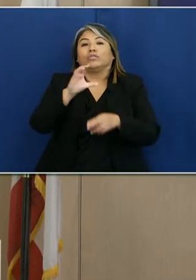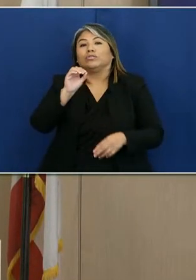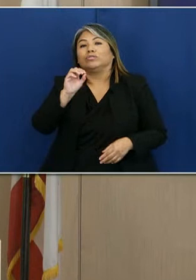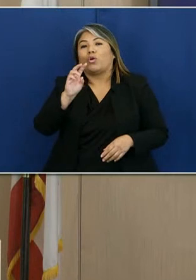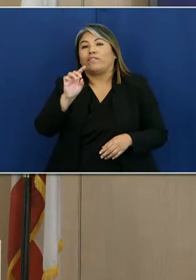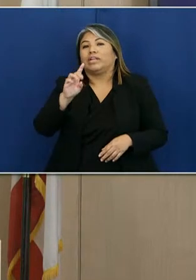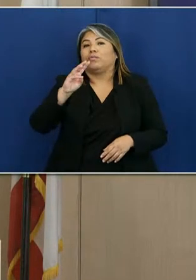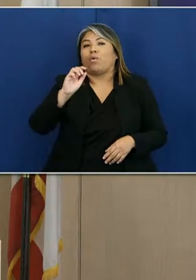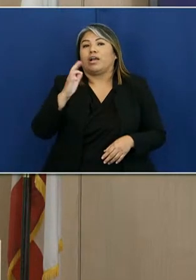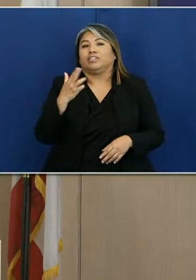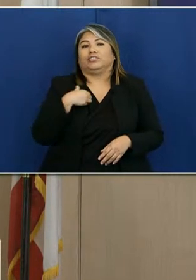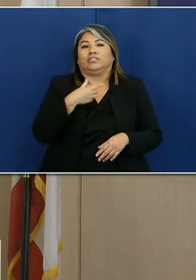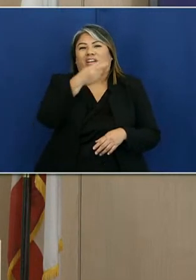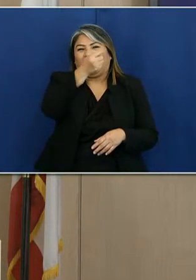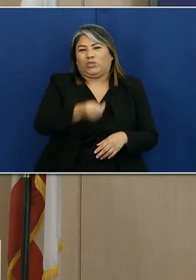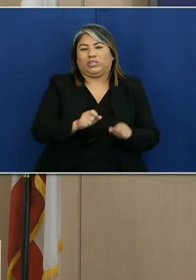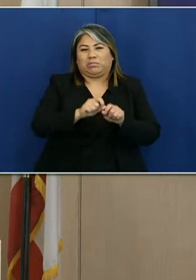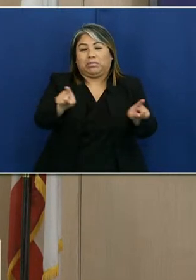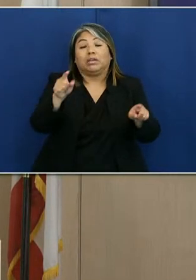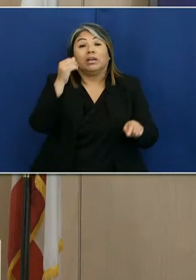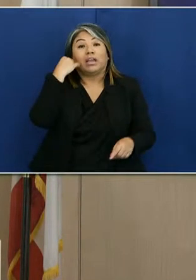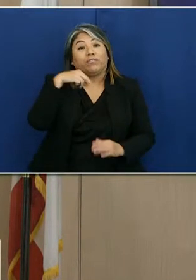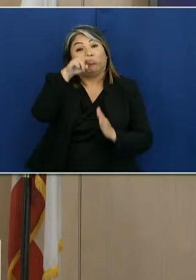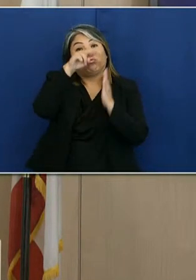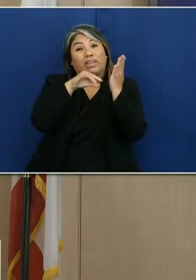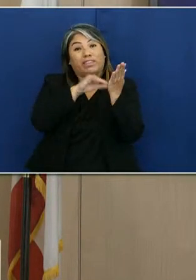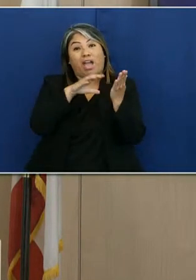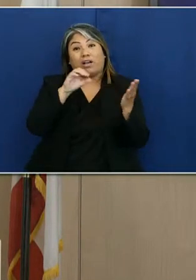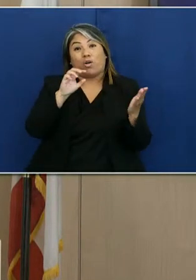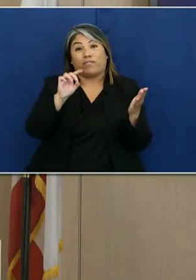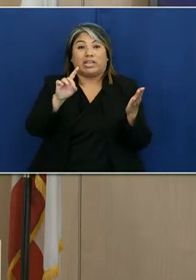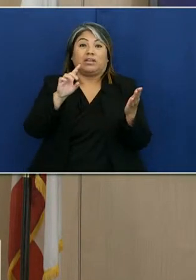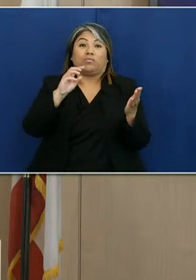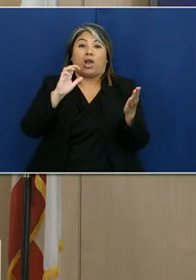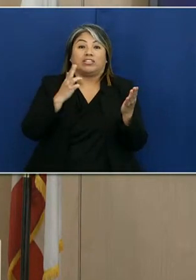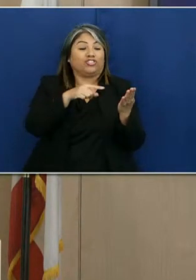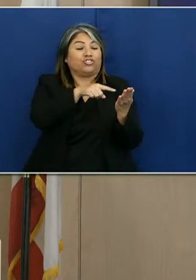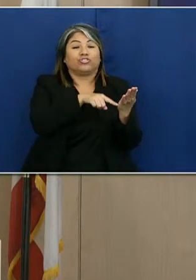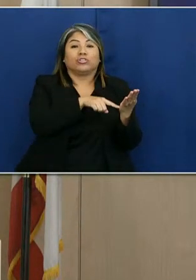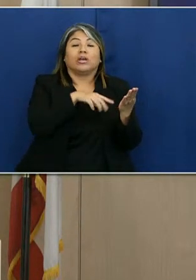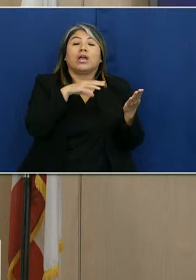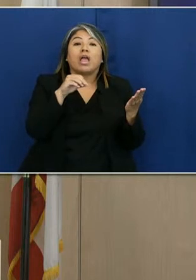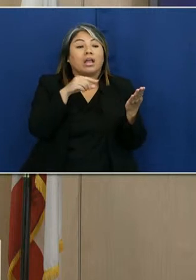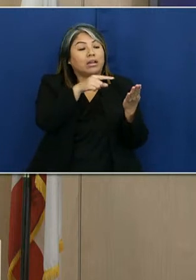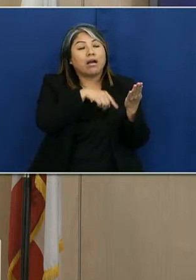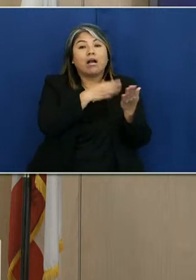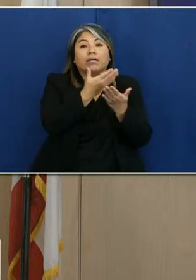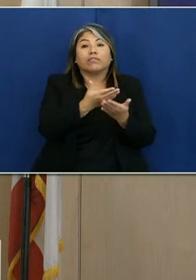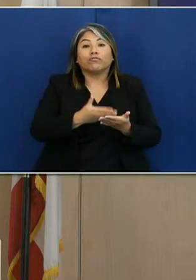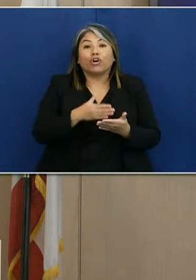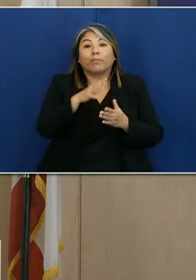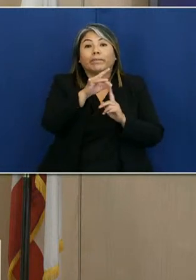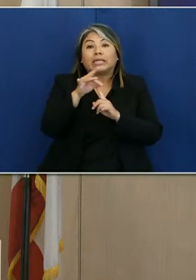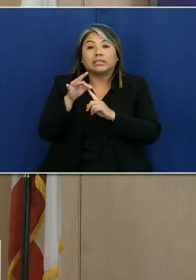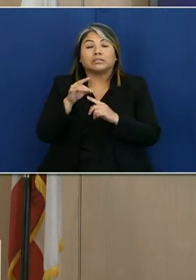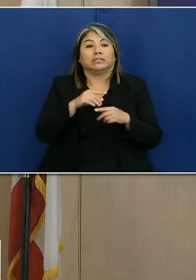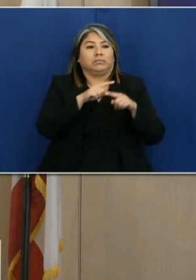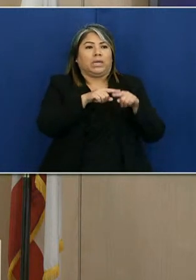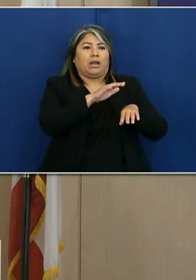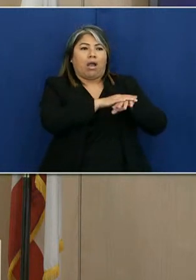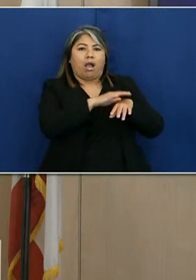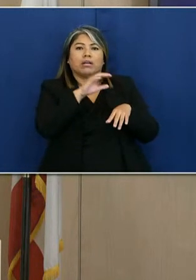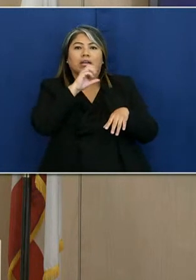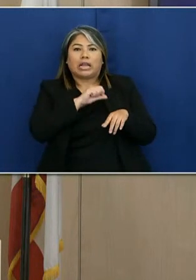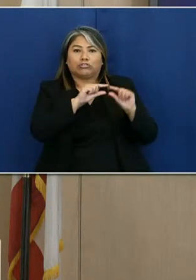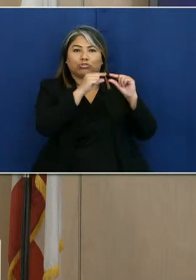every Tuesday. And actually, if you look at our COVID Watch and look at our confirmed cases by age group, you'll notice